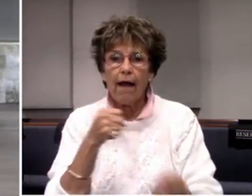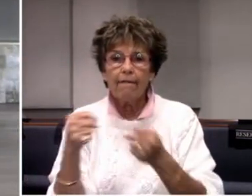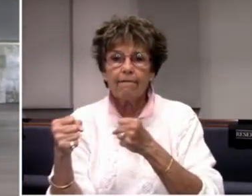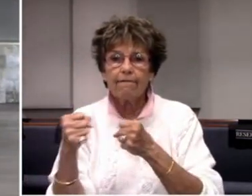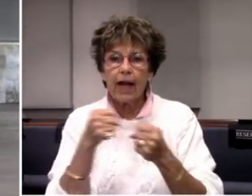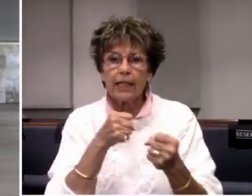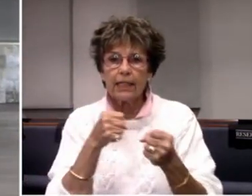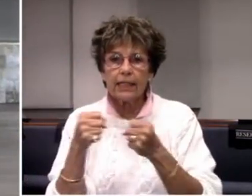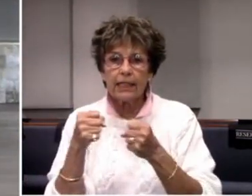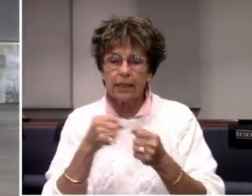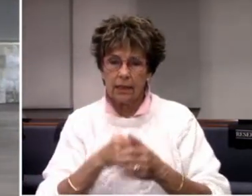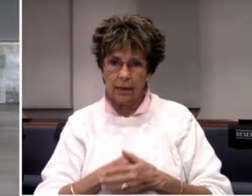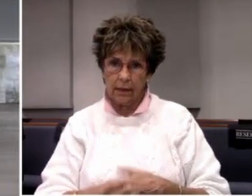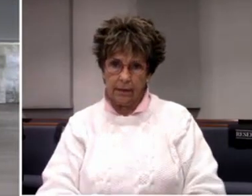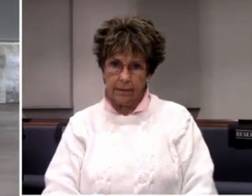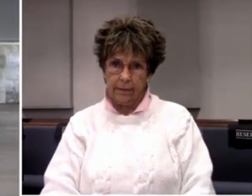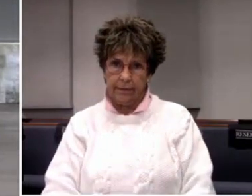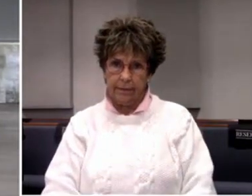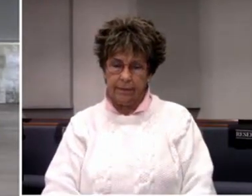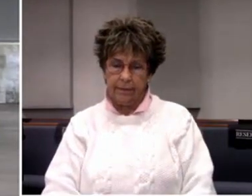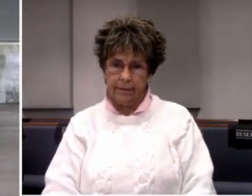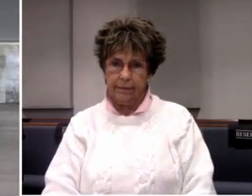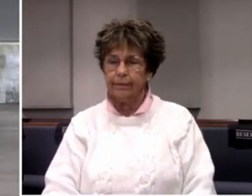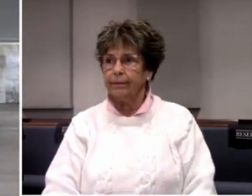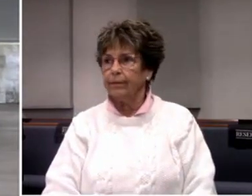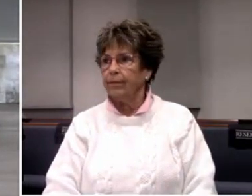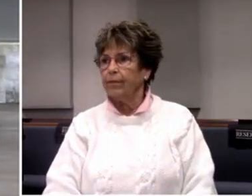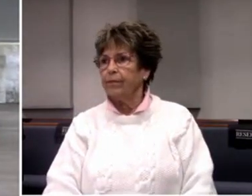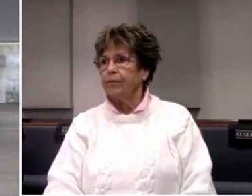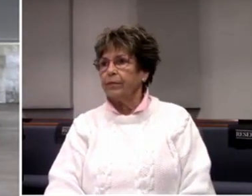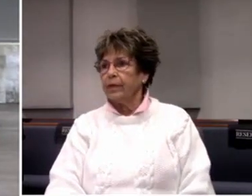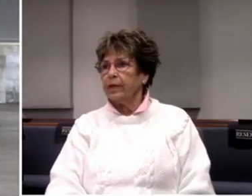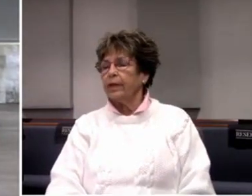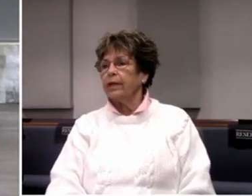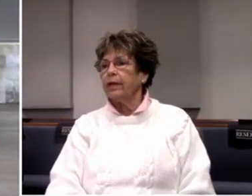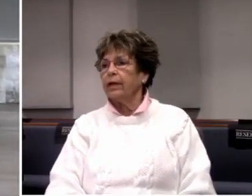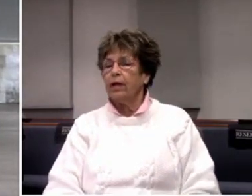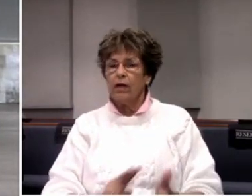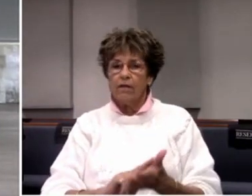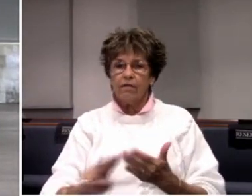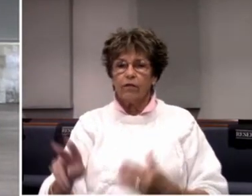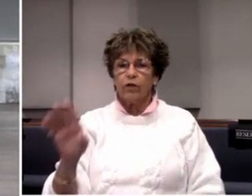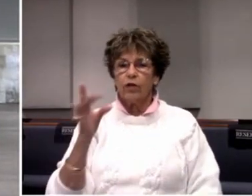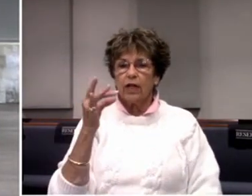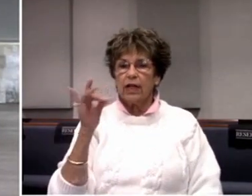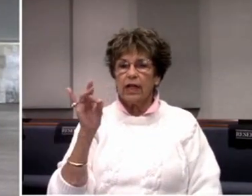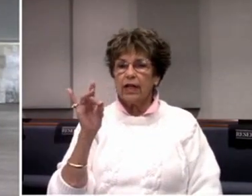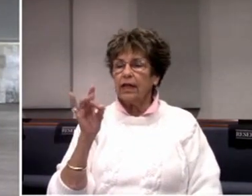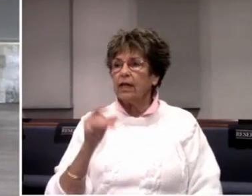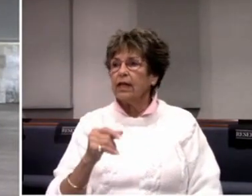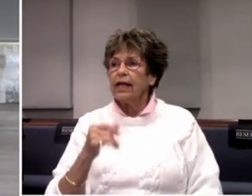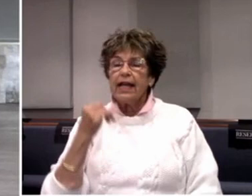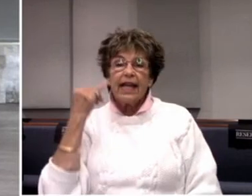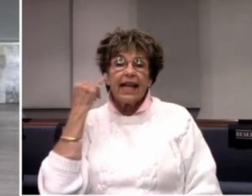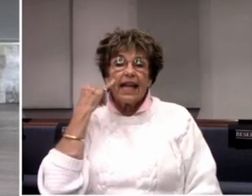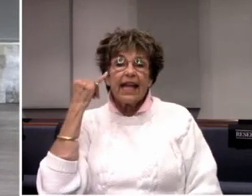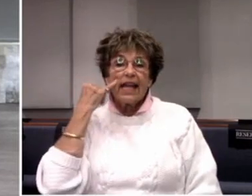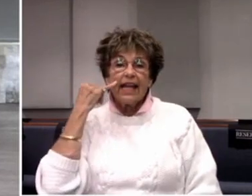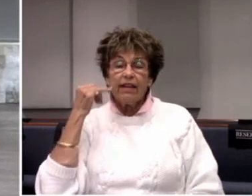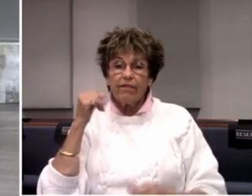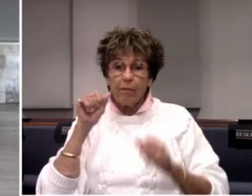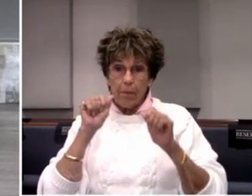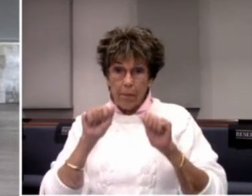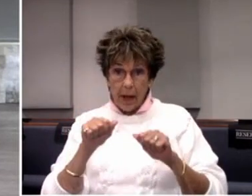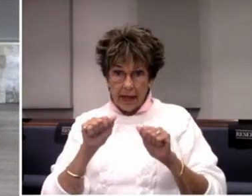Proof text. Look, if you would, at verse number 18. If it be possible, as